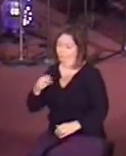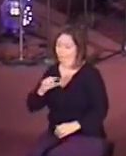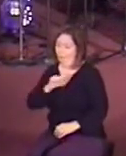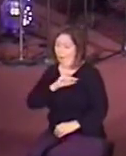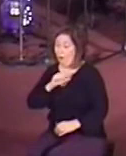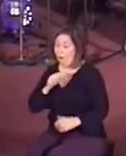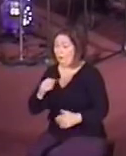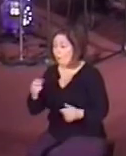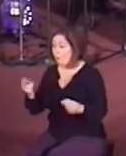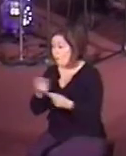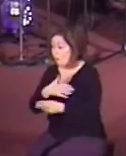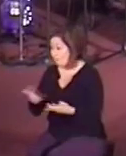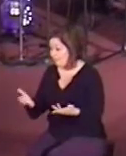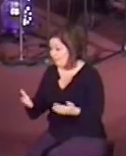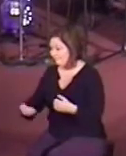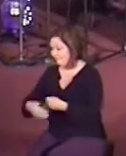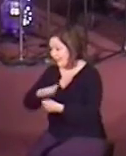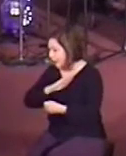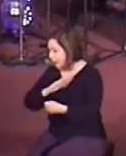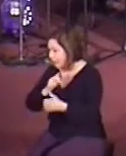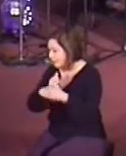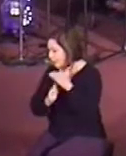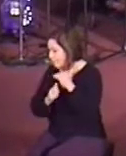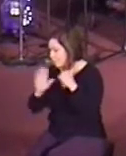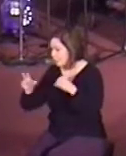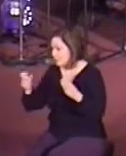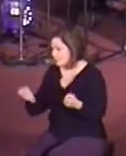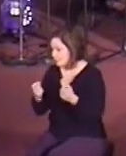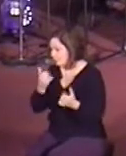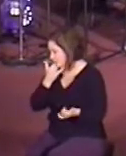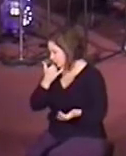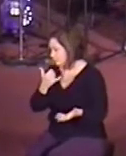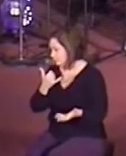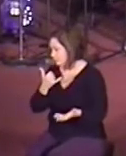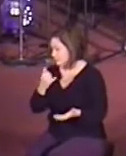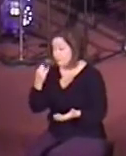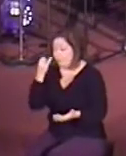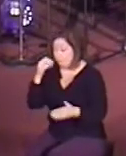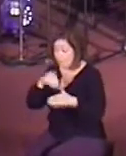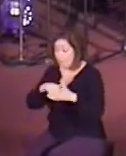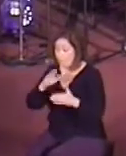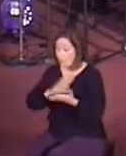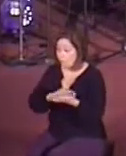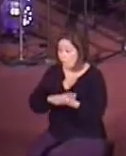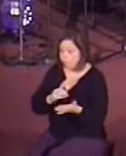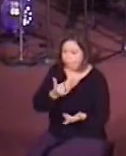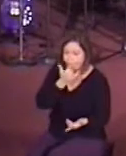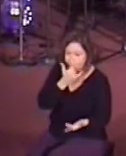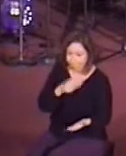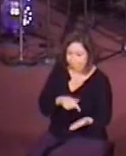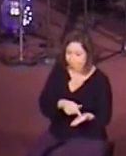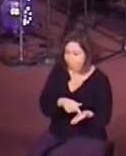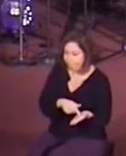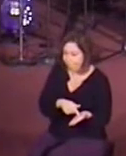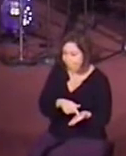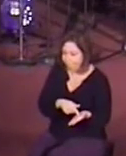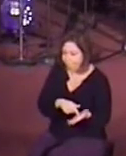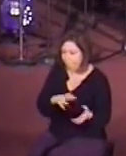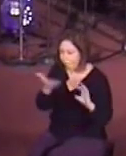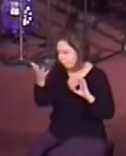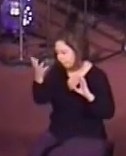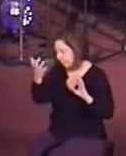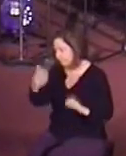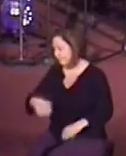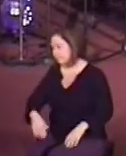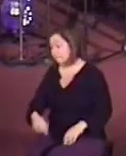do is try to hide up and cover up for your sins and your mistakes. Say you're at school and you make a mistake. You have messed